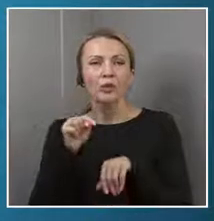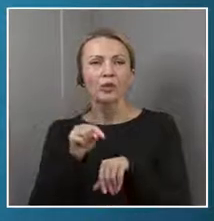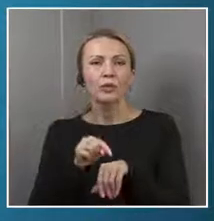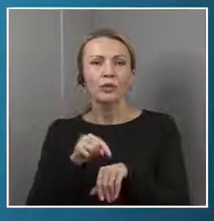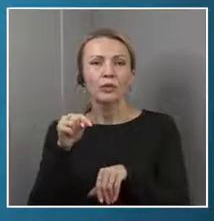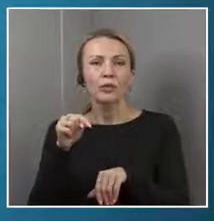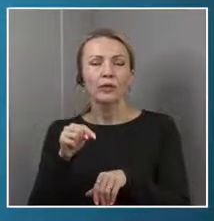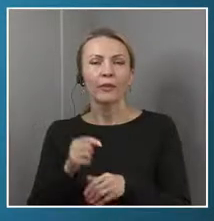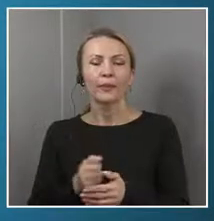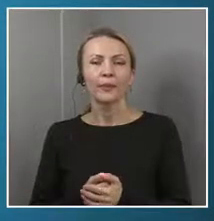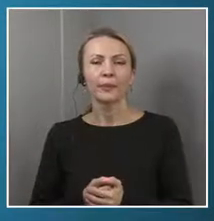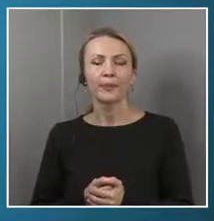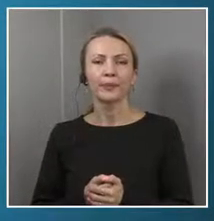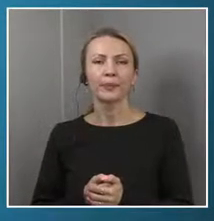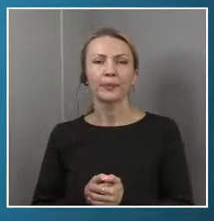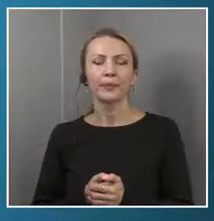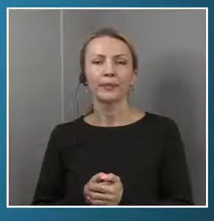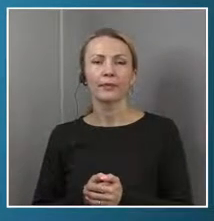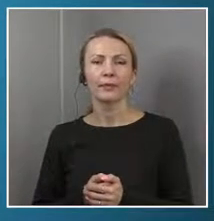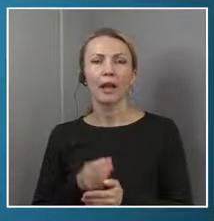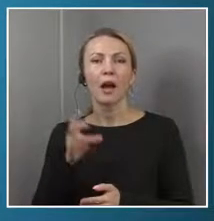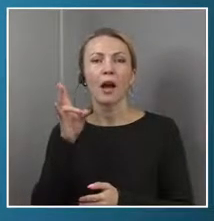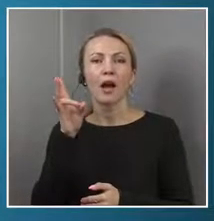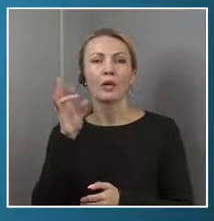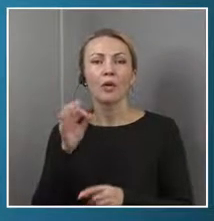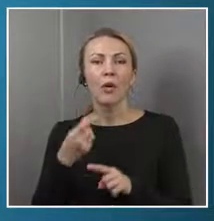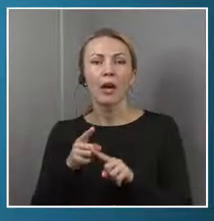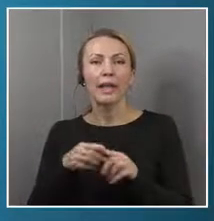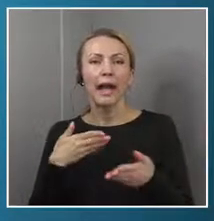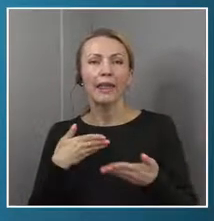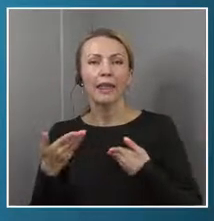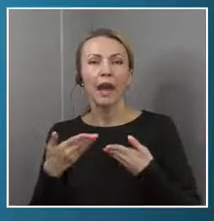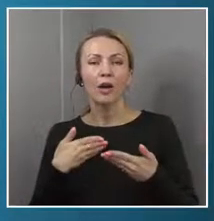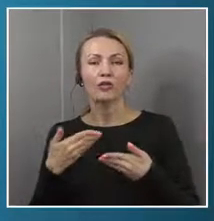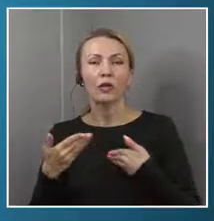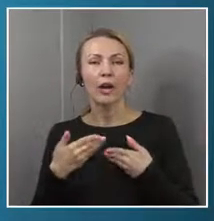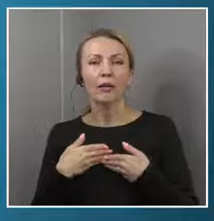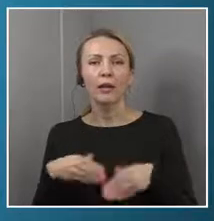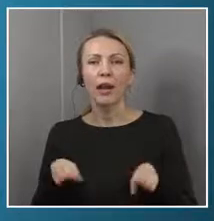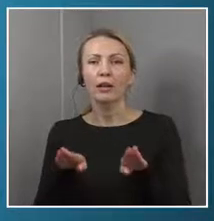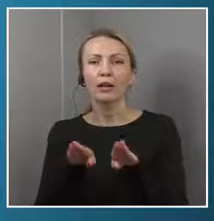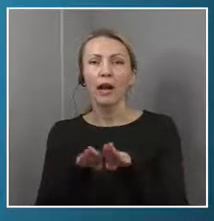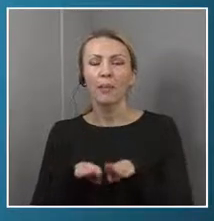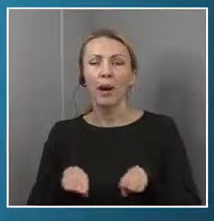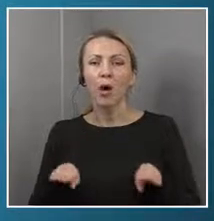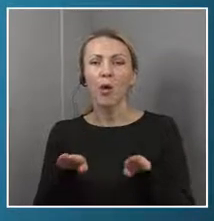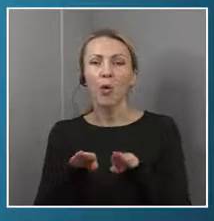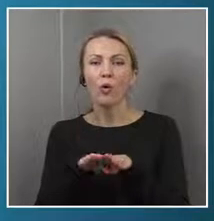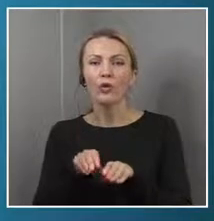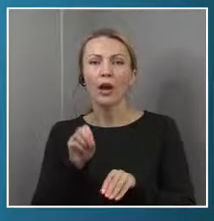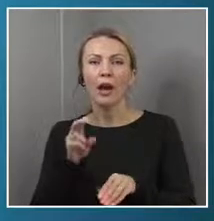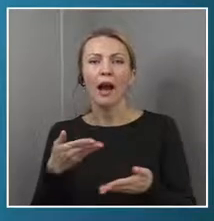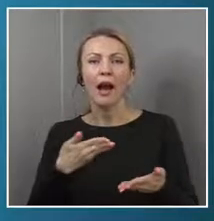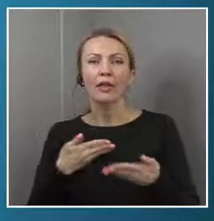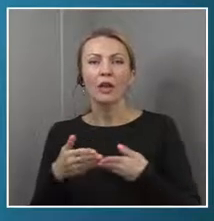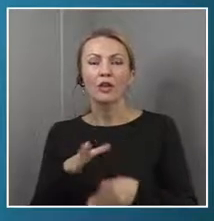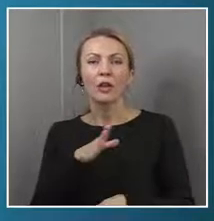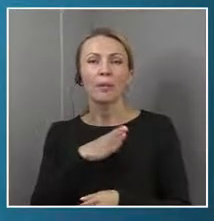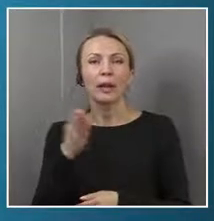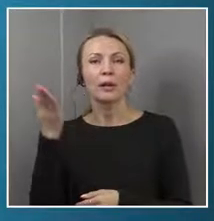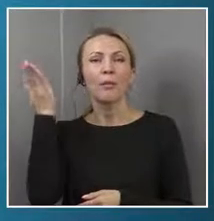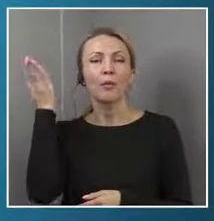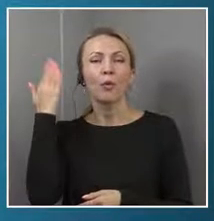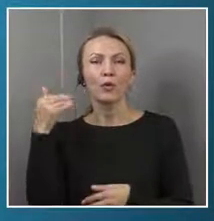again, this seems to also have parallels in the past. If you look at the happening events that artists